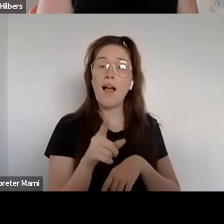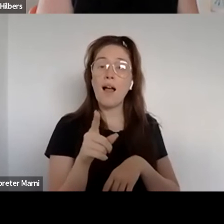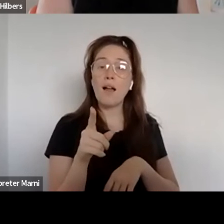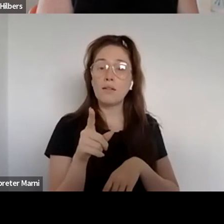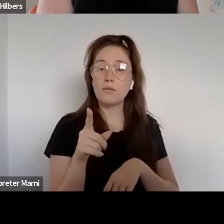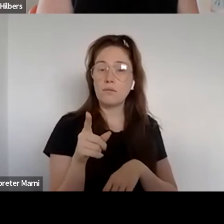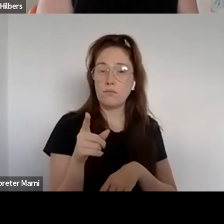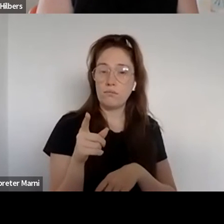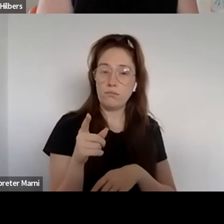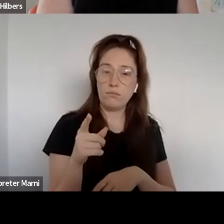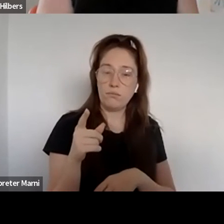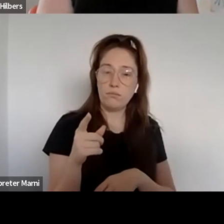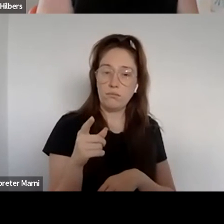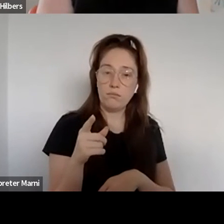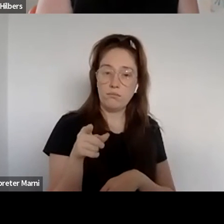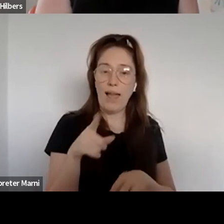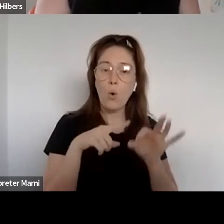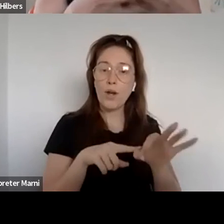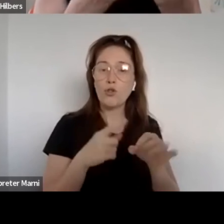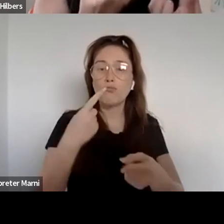tell us a little bit more about your thoughts on that?